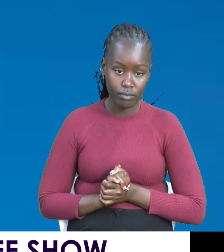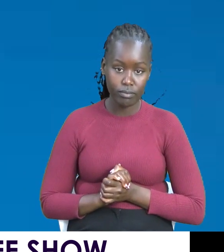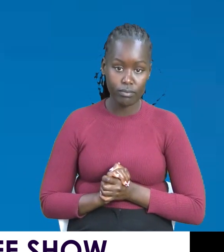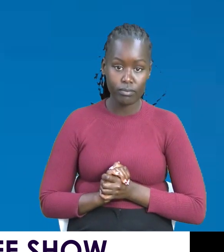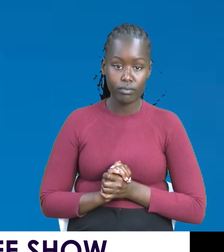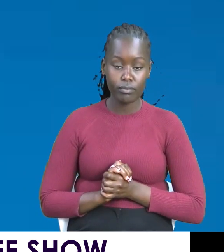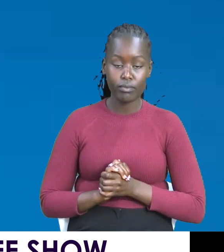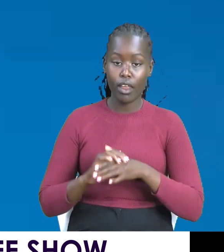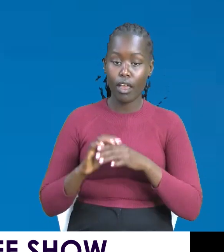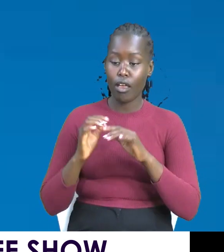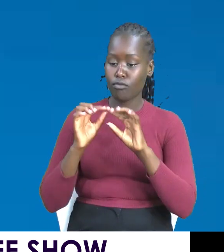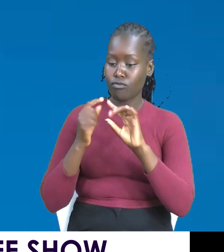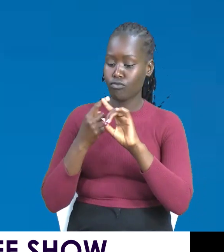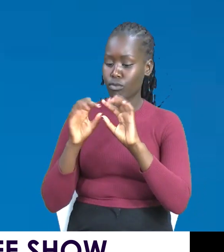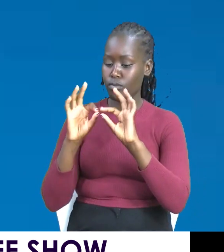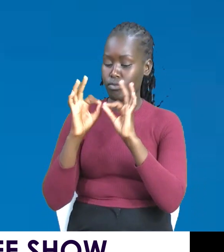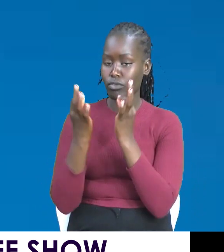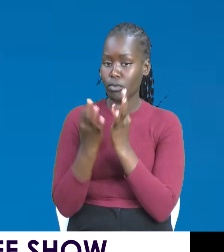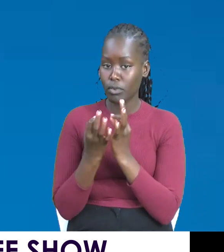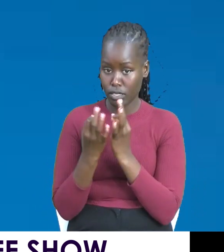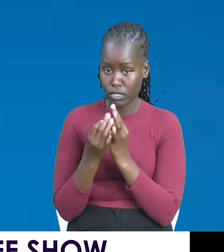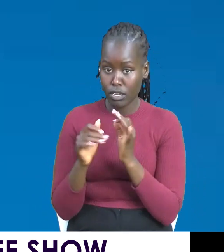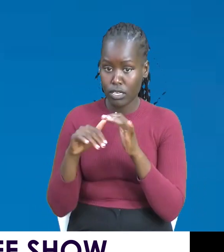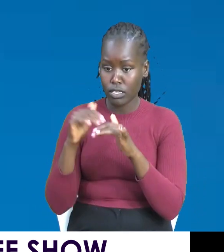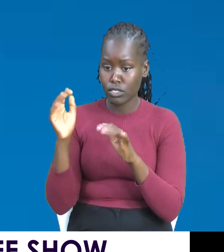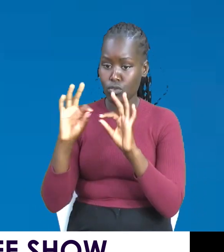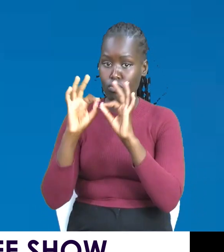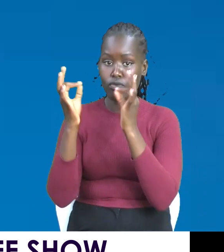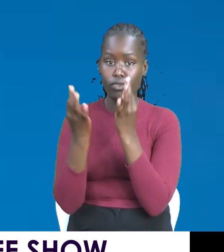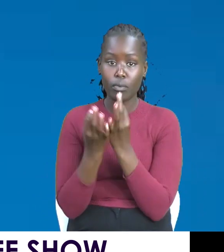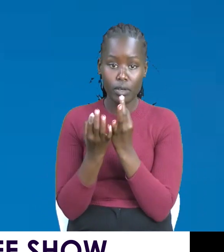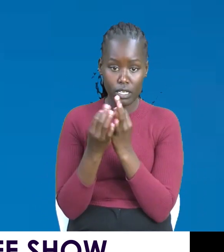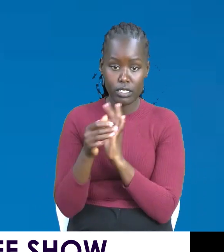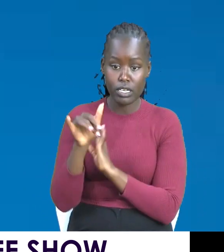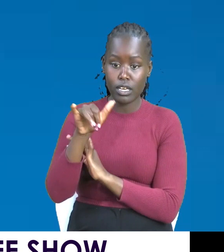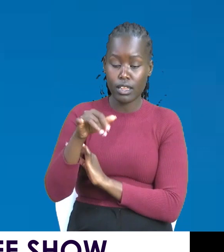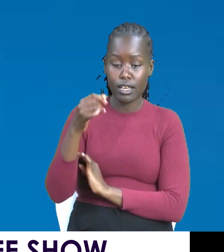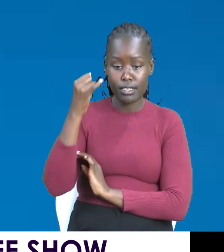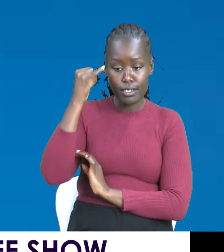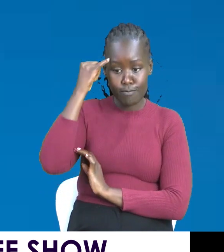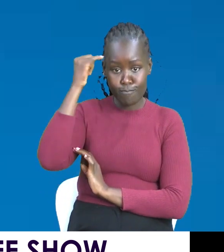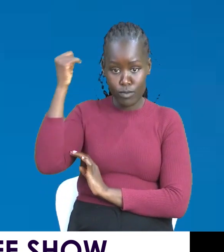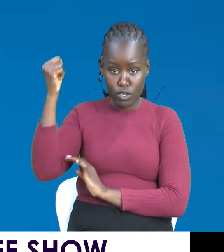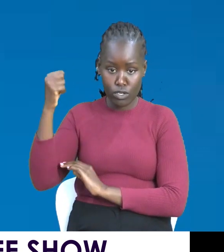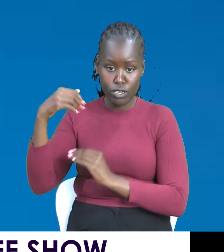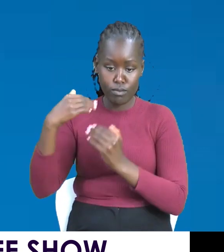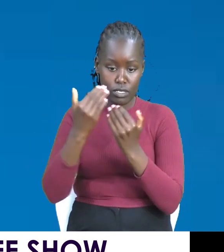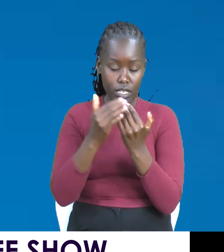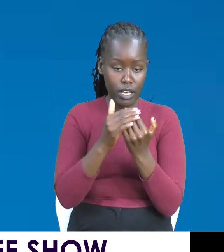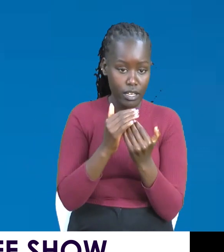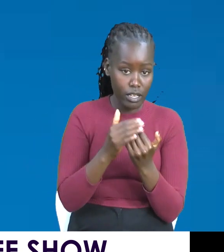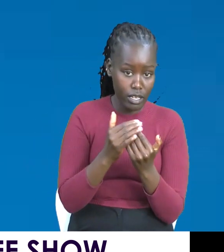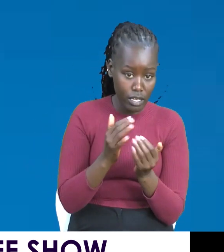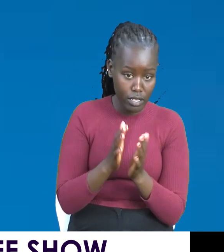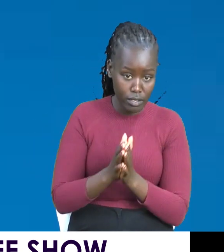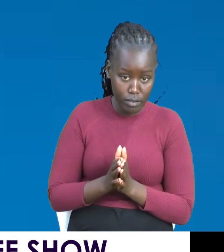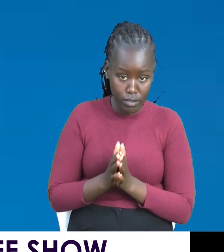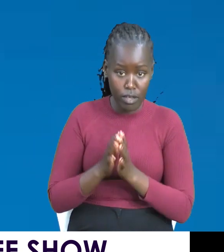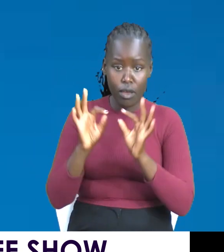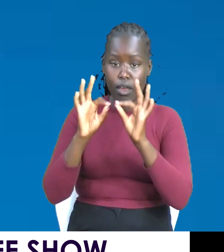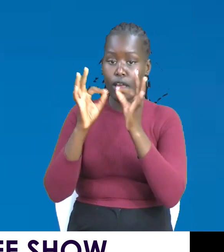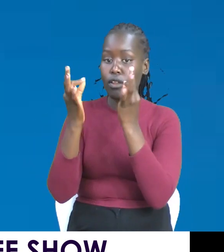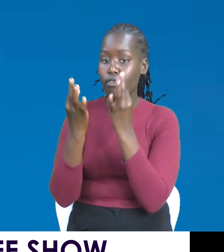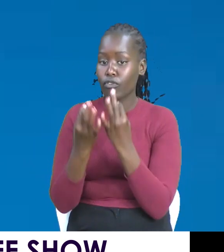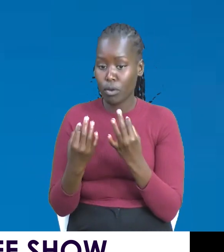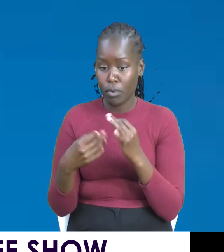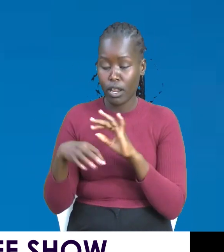from families. It is out of families that dreams are nurtured. It is out of